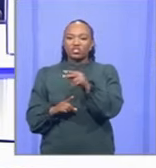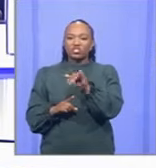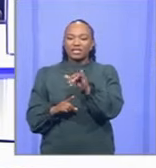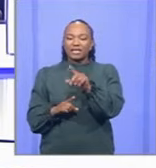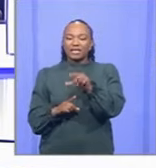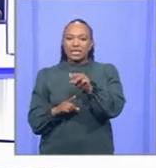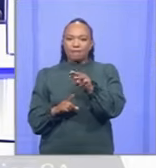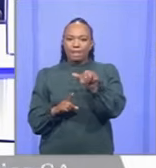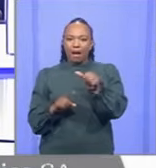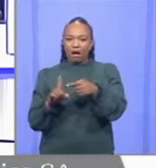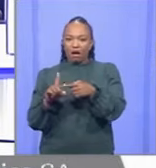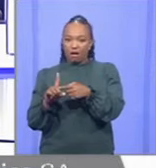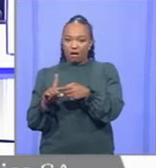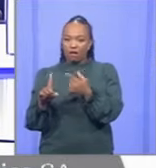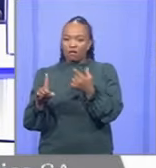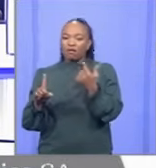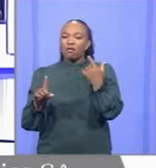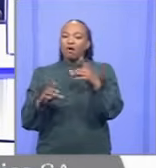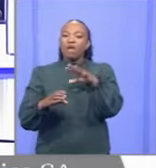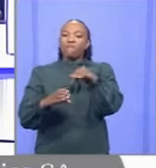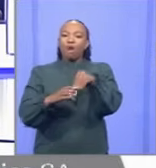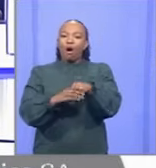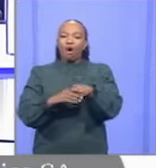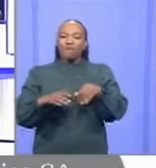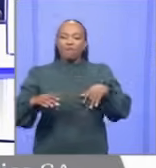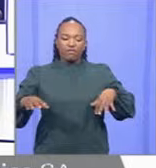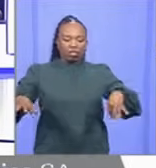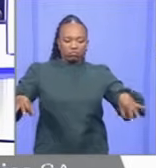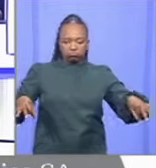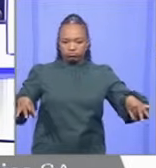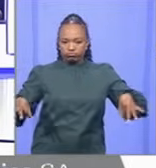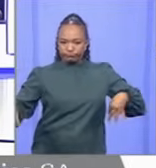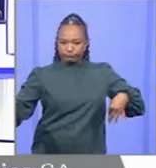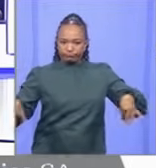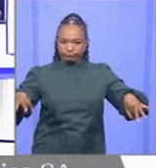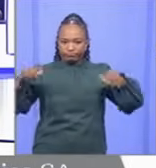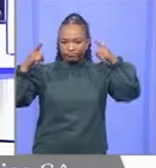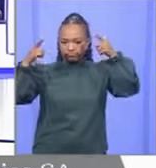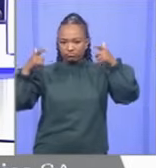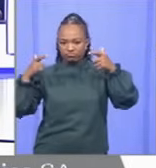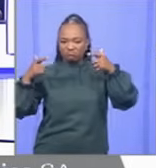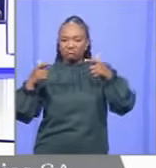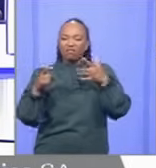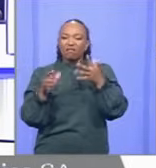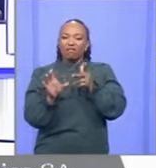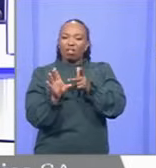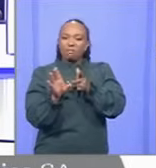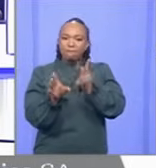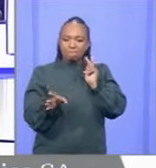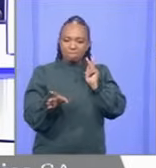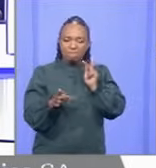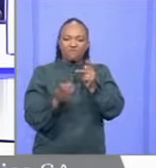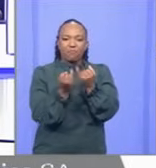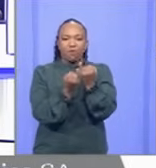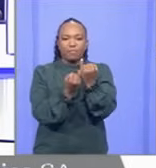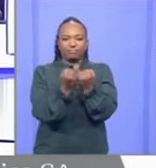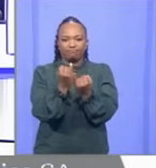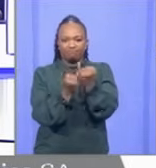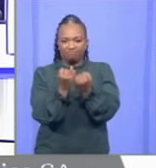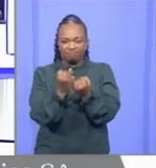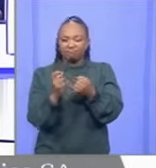kgatha tema karolong ya lenaneo la Mmasebotsana wa Afrika Borwa o ikgogetše morago go tšwa go phadišano o boletše se